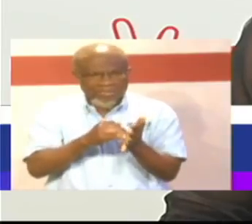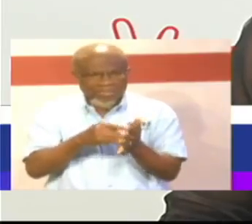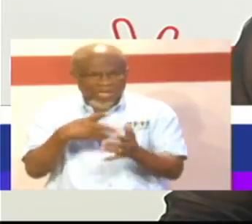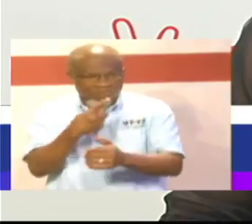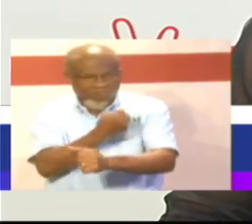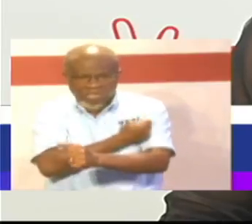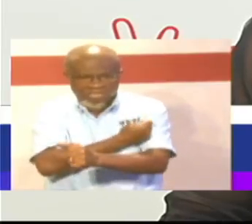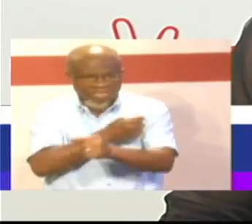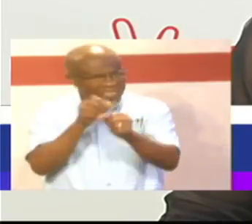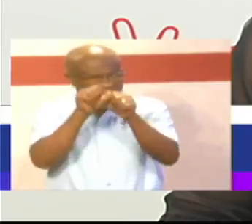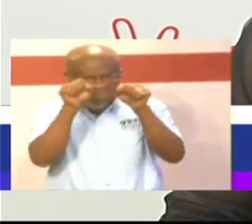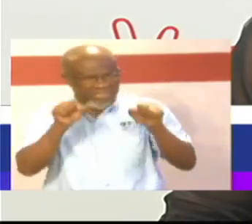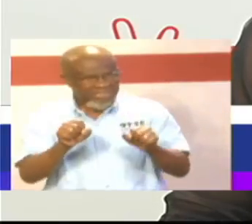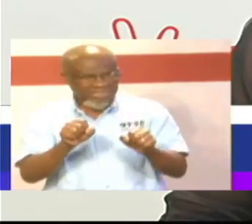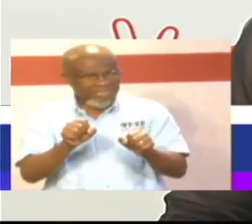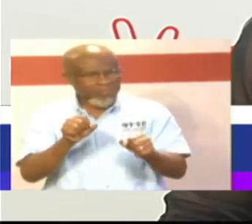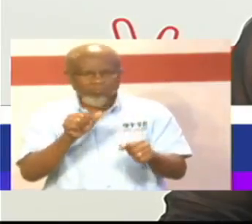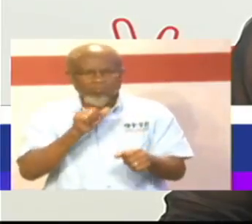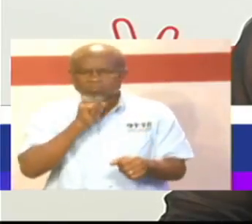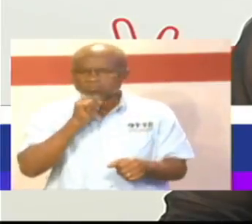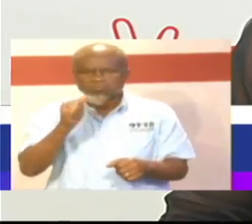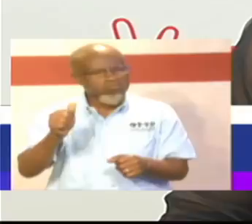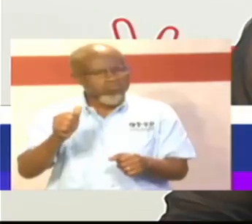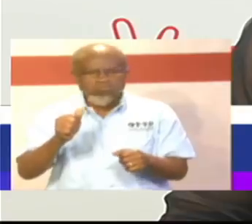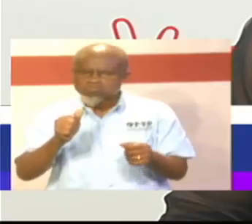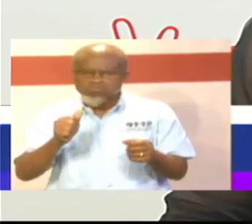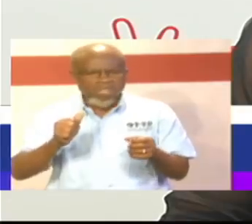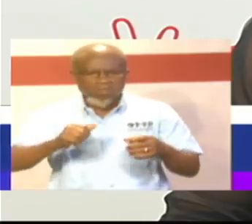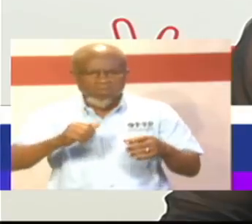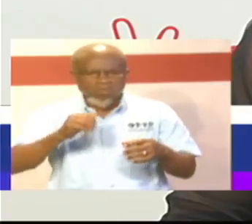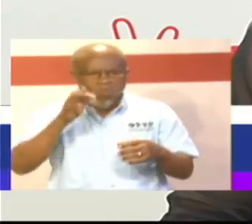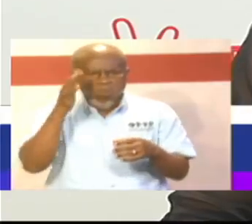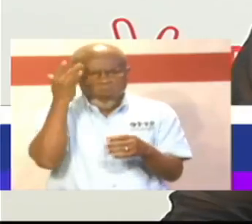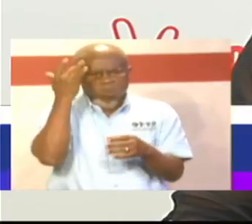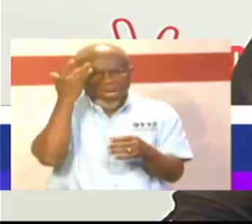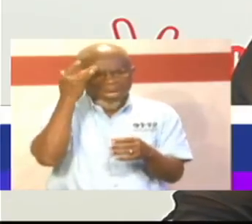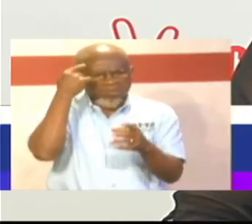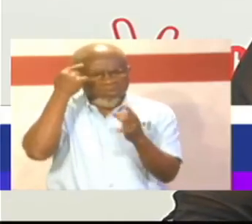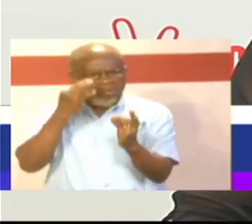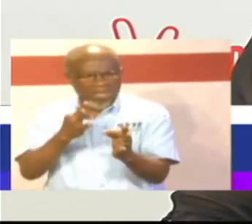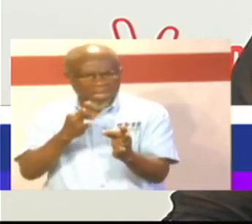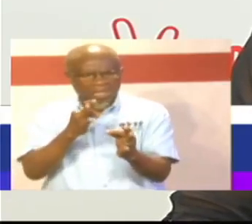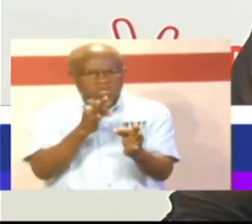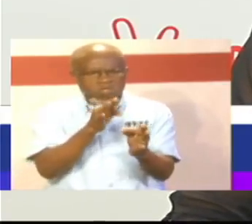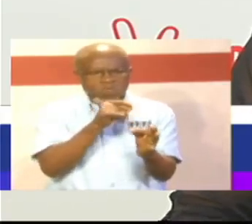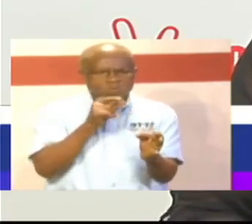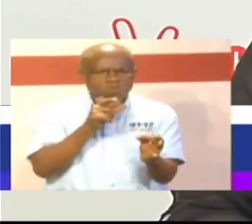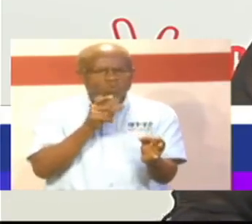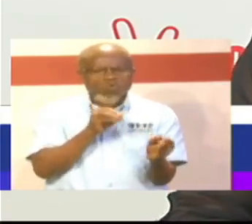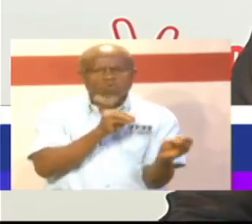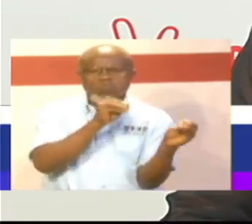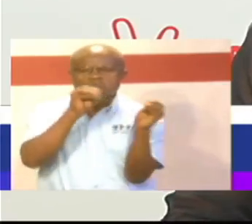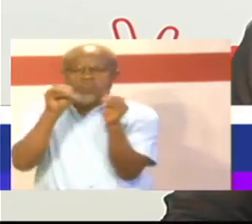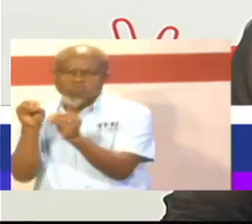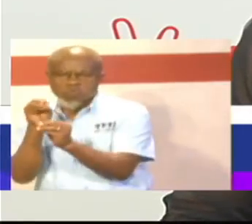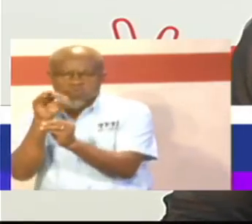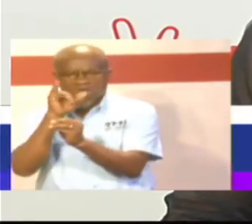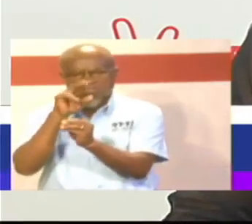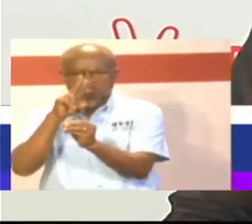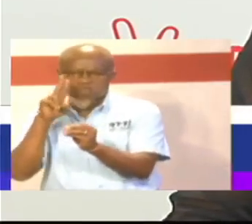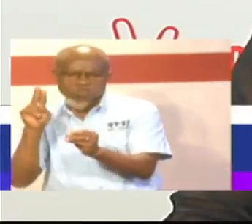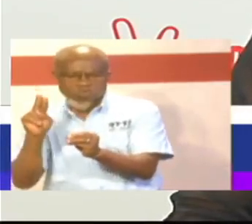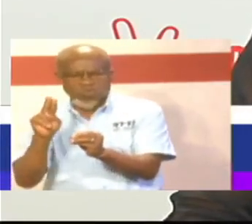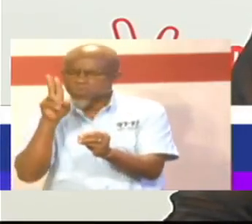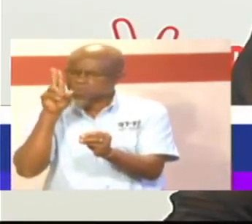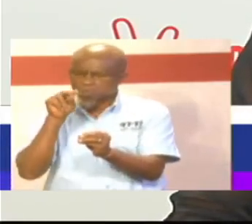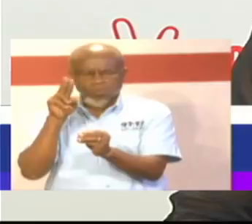is not a criteria for the admission or transfer of patients into the intensive care units.